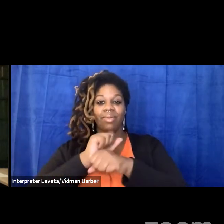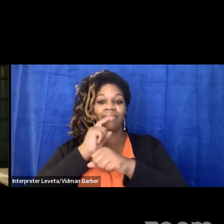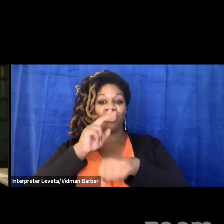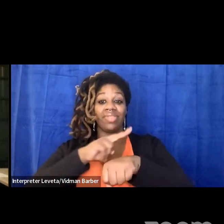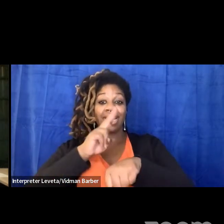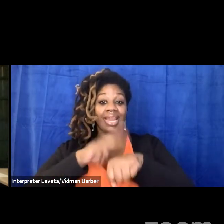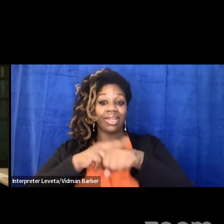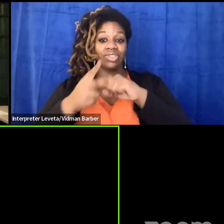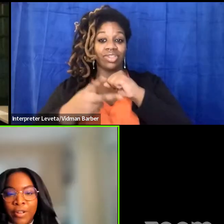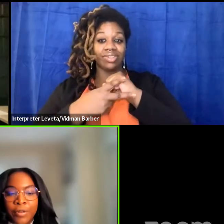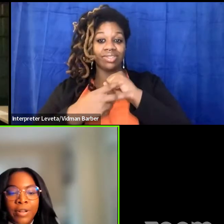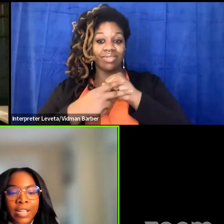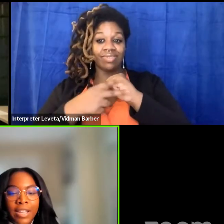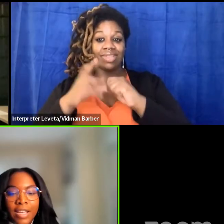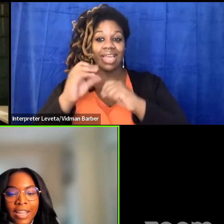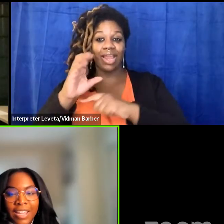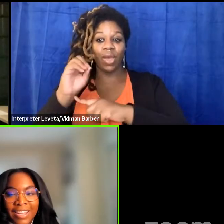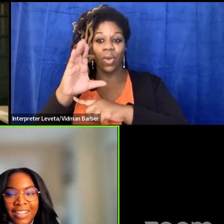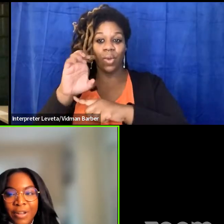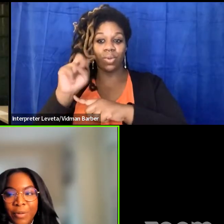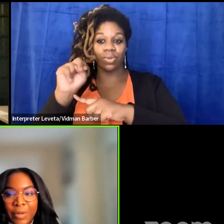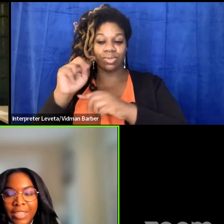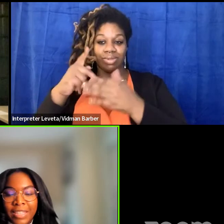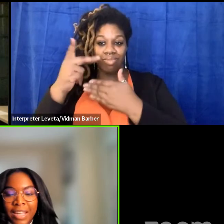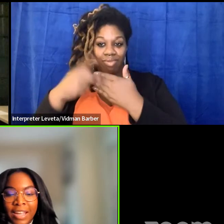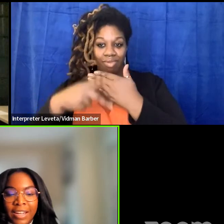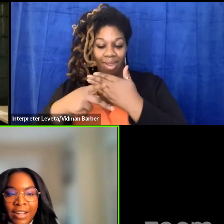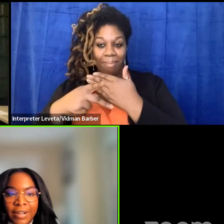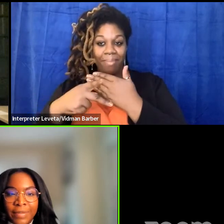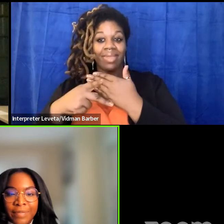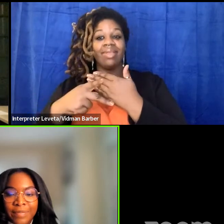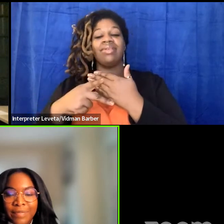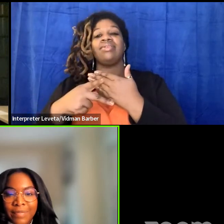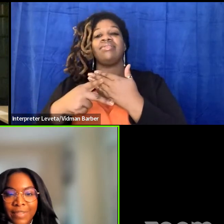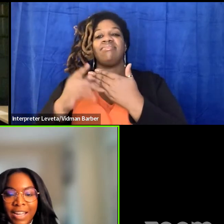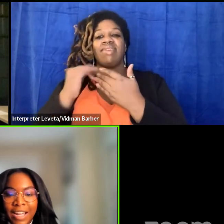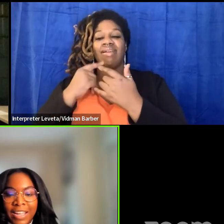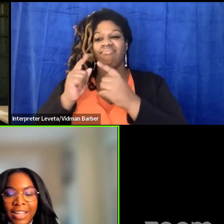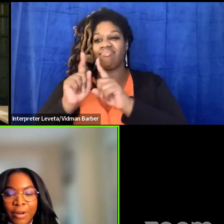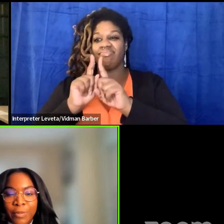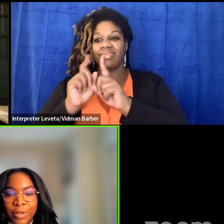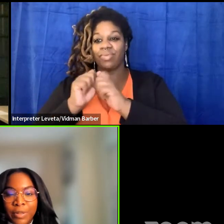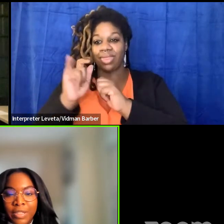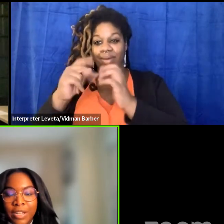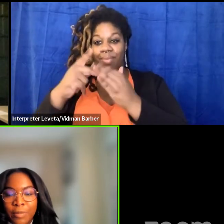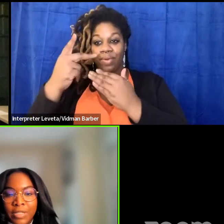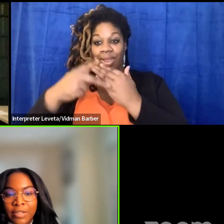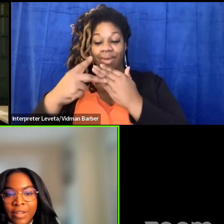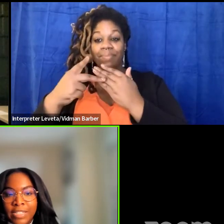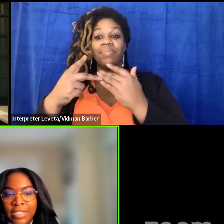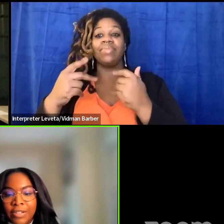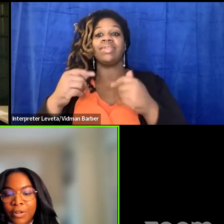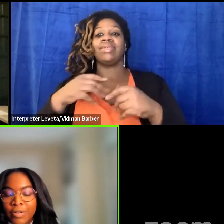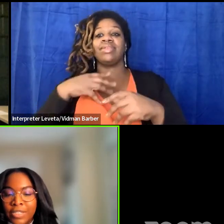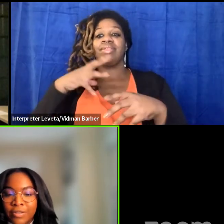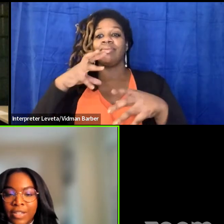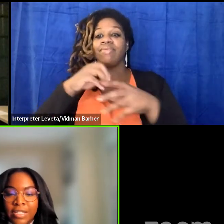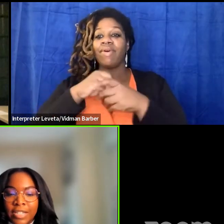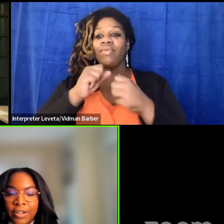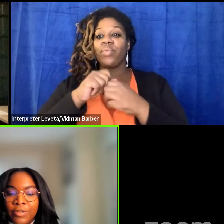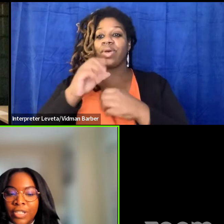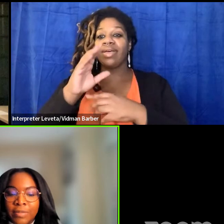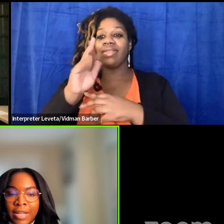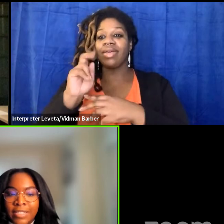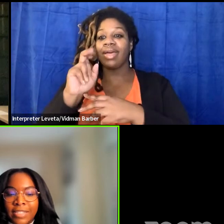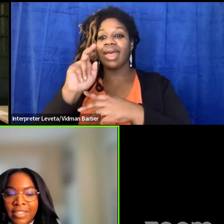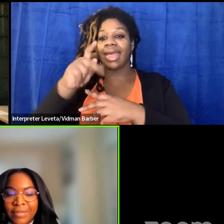a Ray Conservation Fellow. And within that, I help work with the kelp restoration, coral